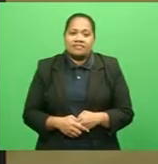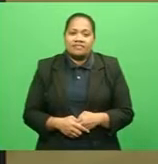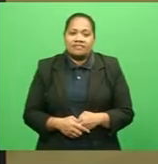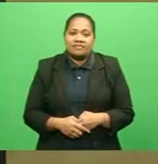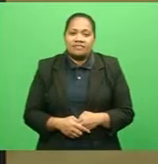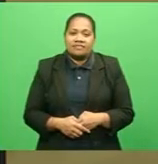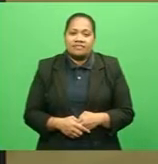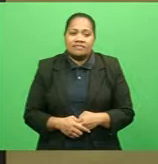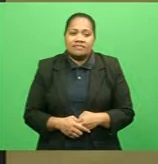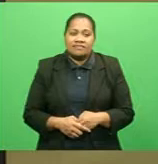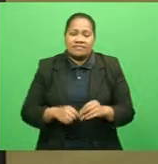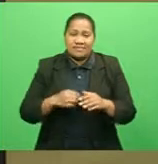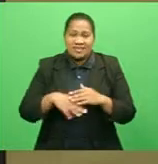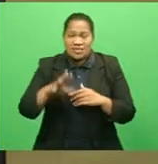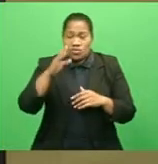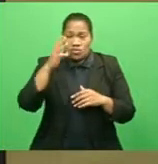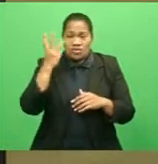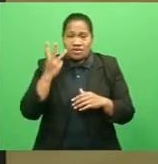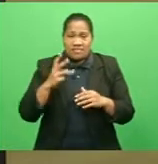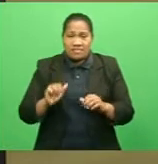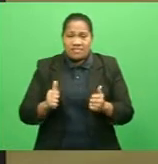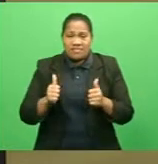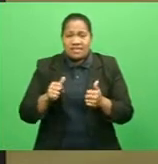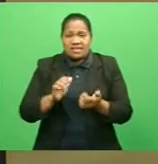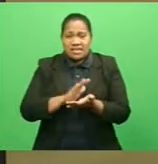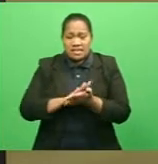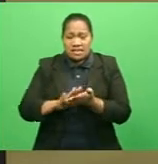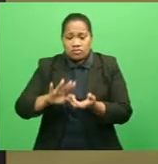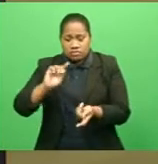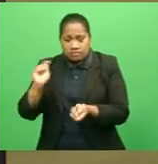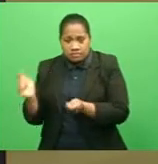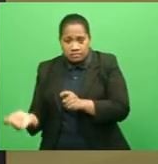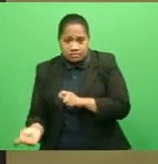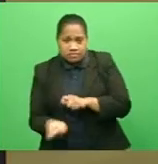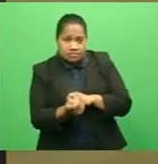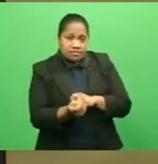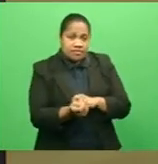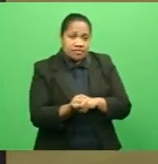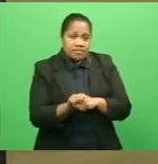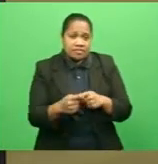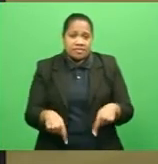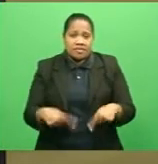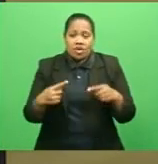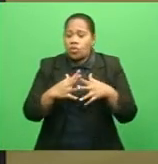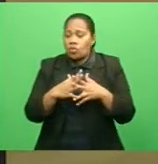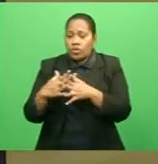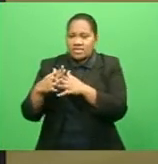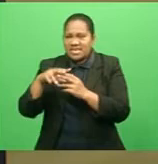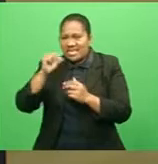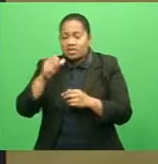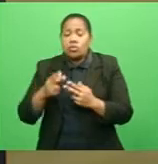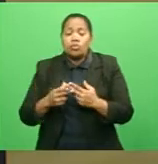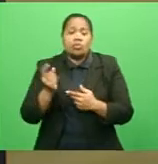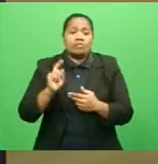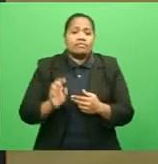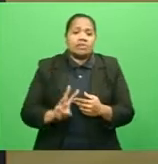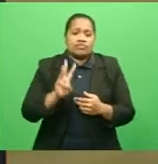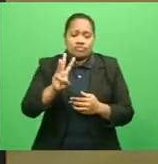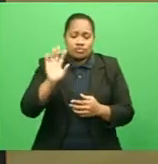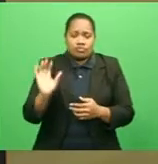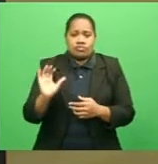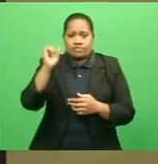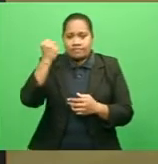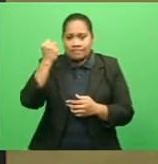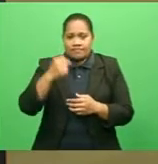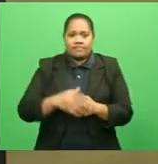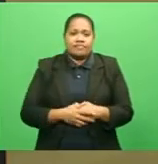England women completed a clean sweep in their Cricket 2020 series against the West Indies with a 3-wicket win in a